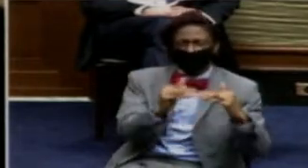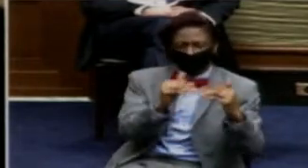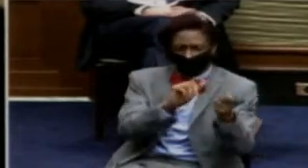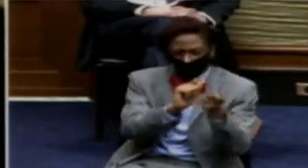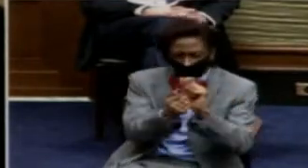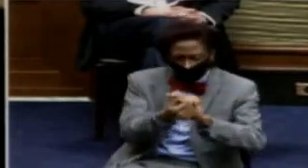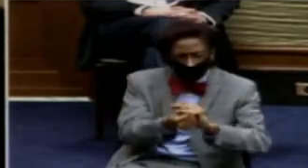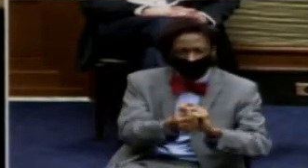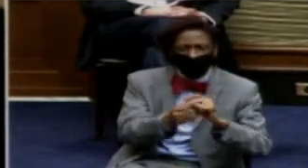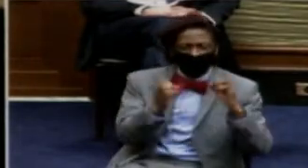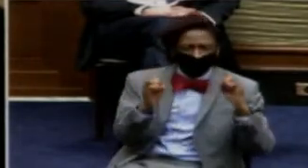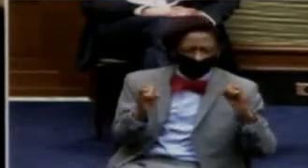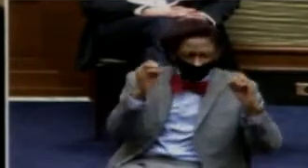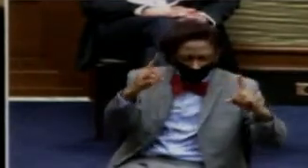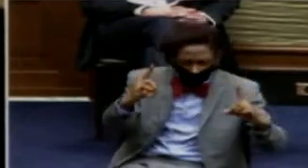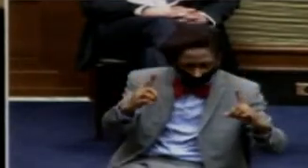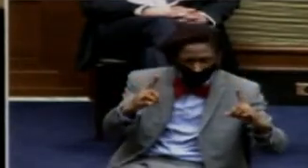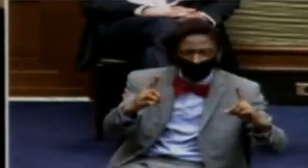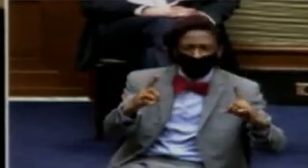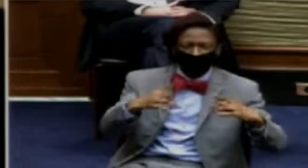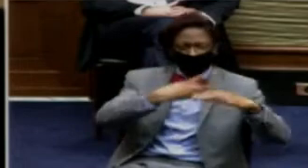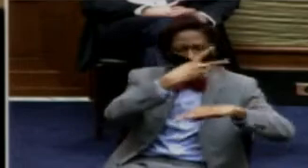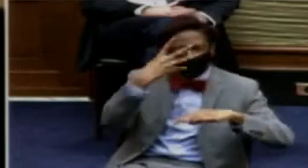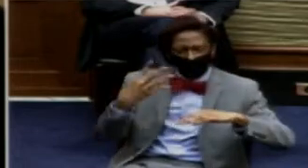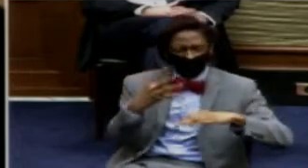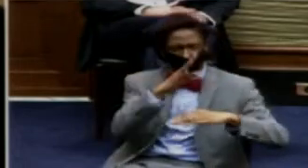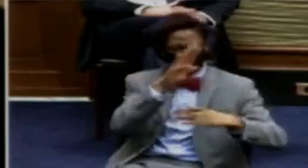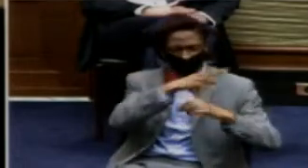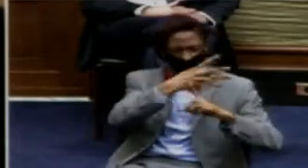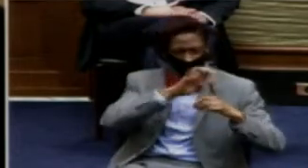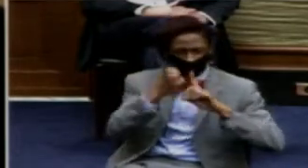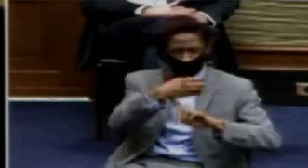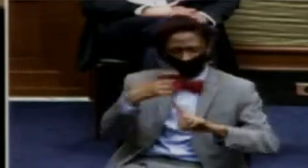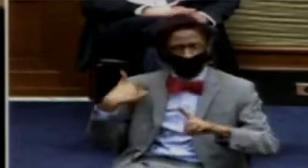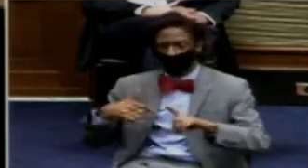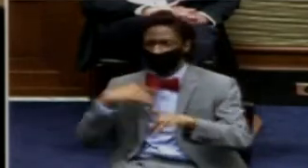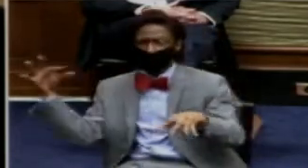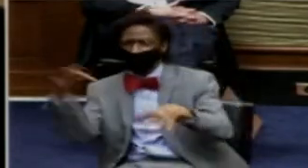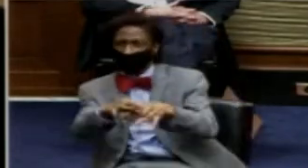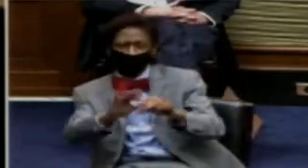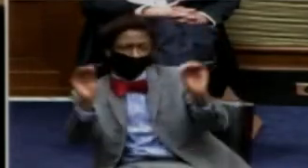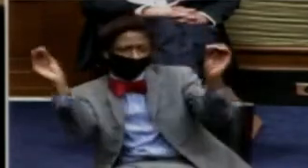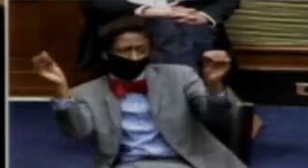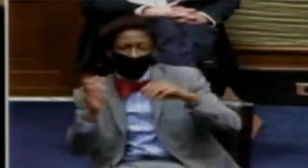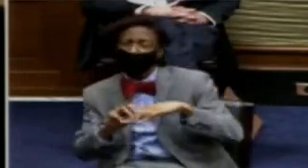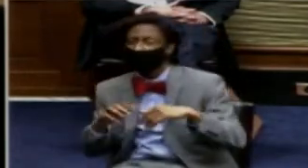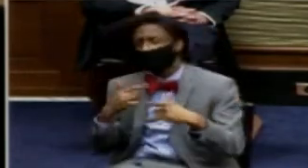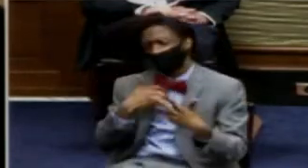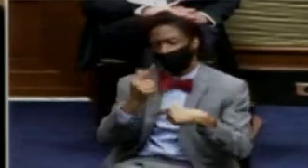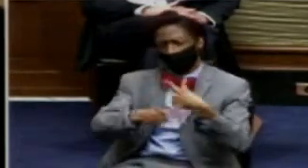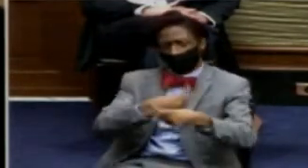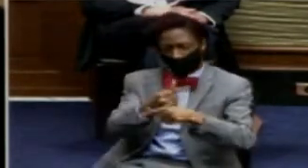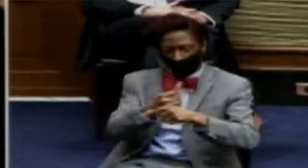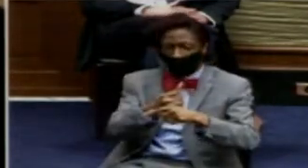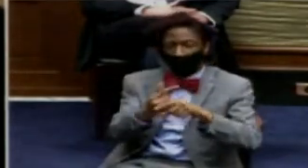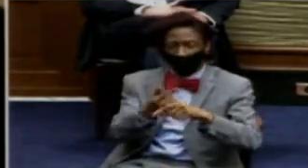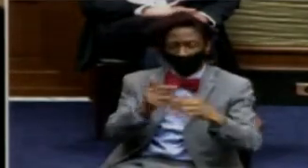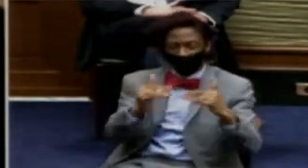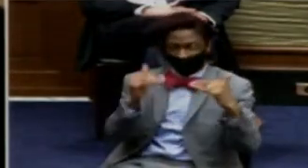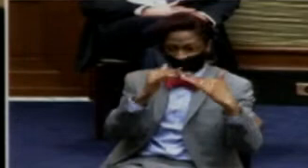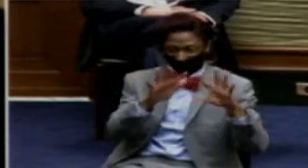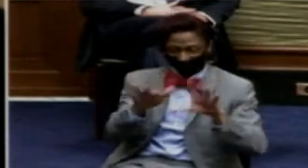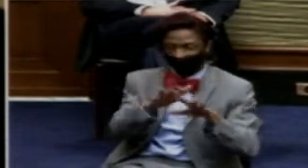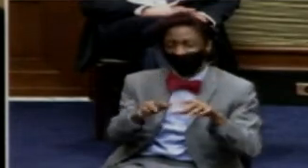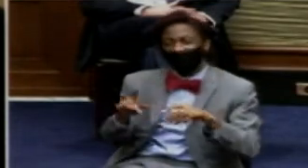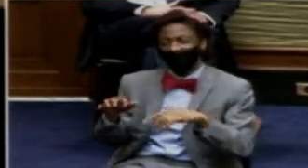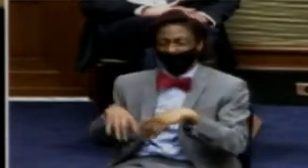education, immigration, and the environment. From a broader civil and human rights perspective, the disenfranchisement